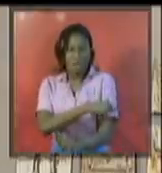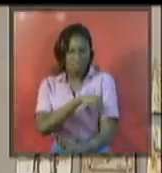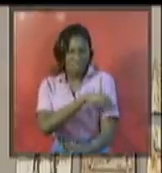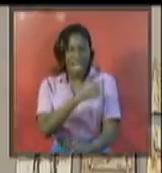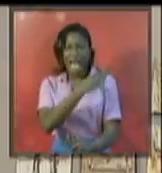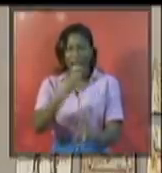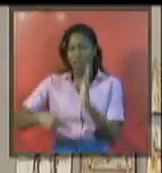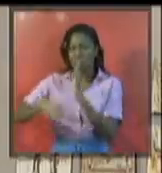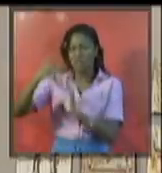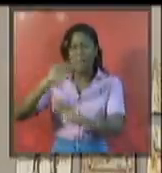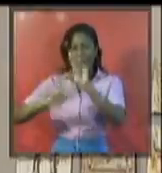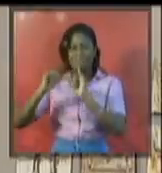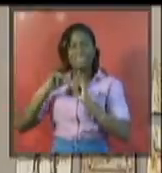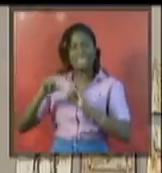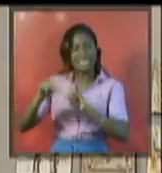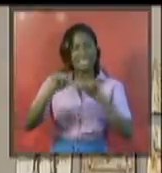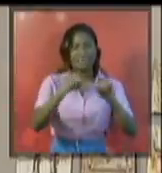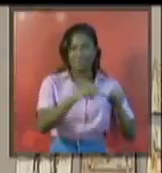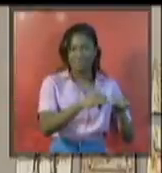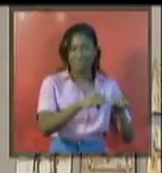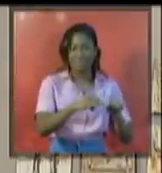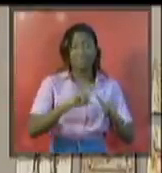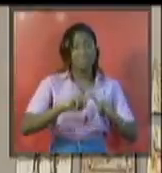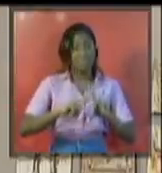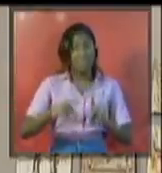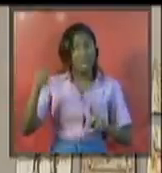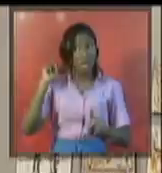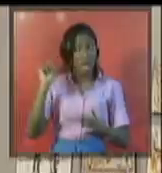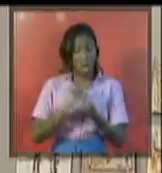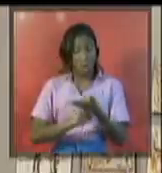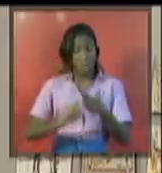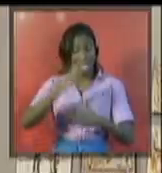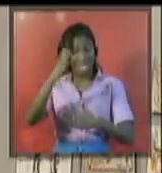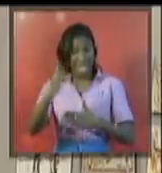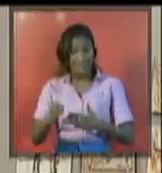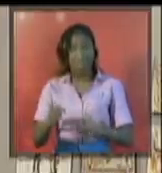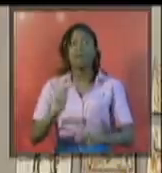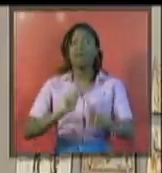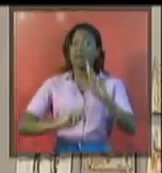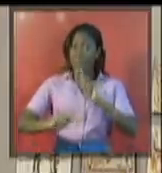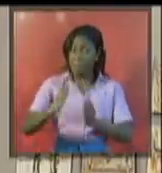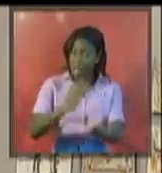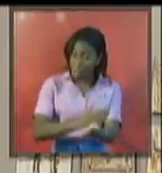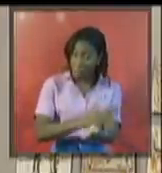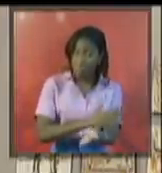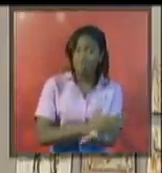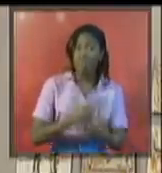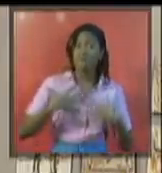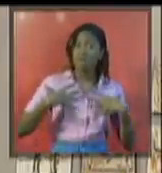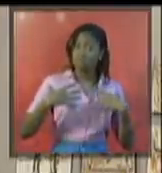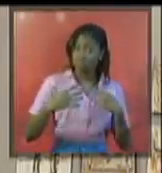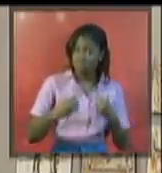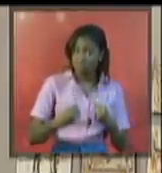weekend, persons have improved clinically, and across the course of today, we're looking to move 40 persons from our